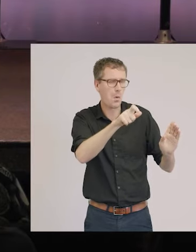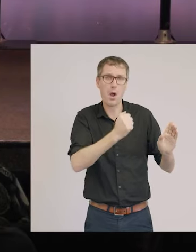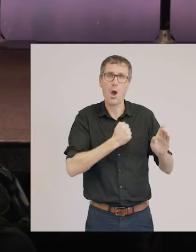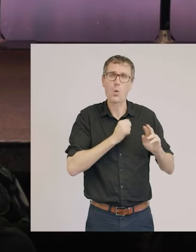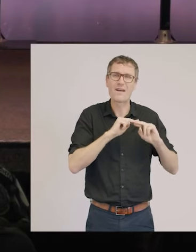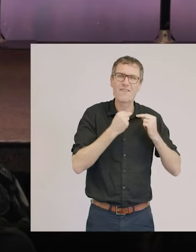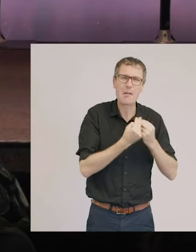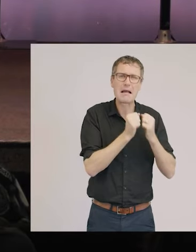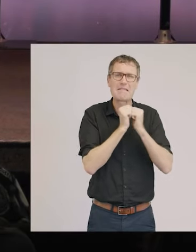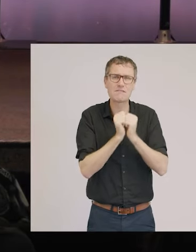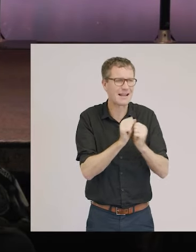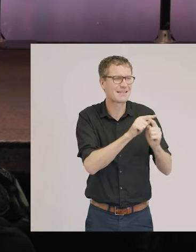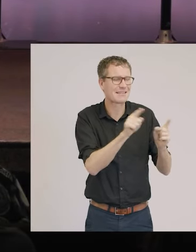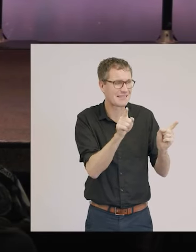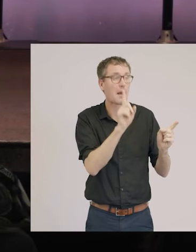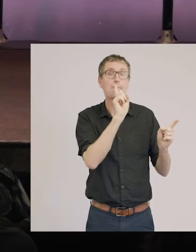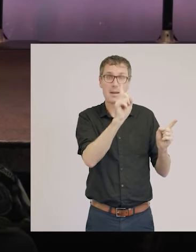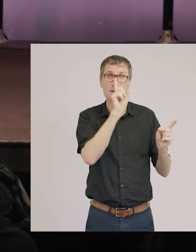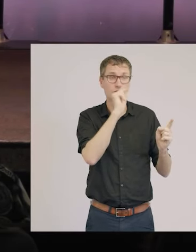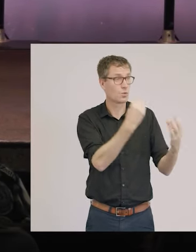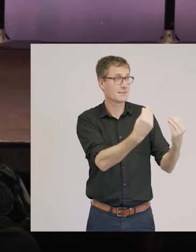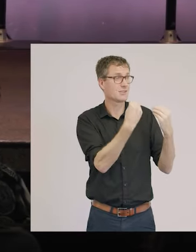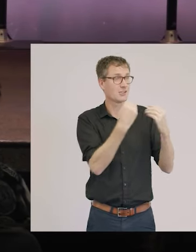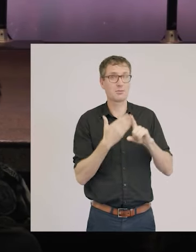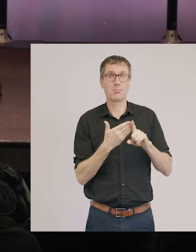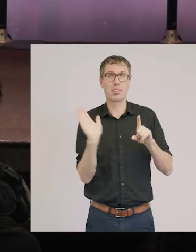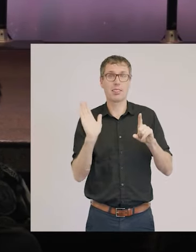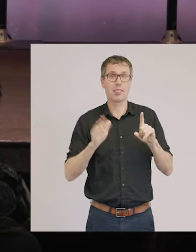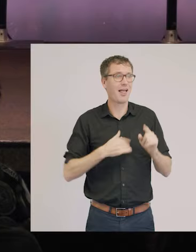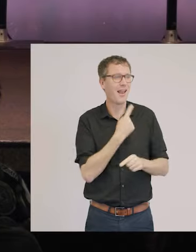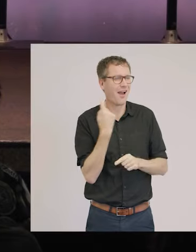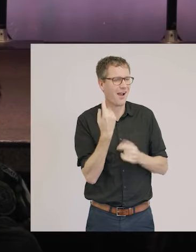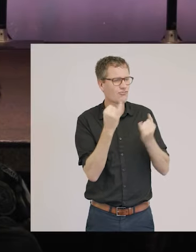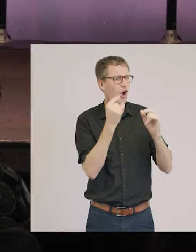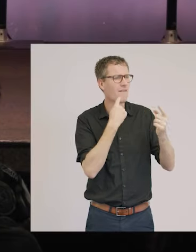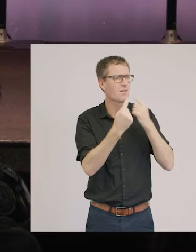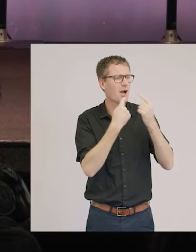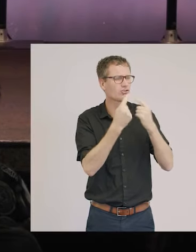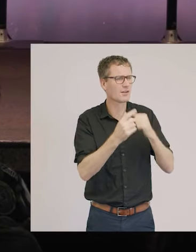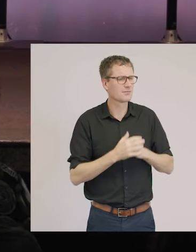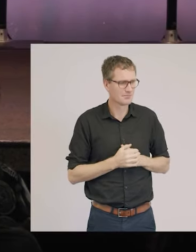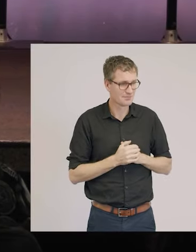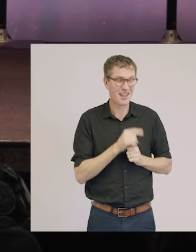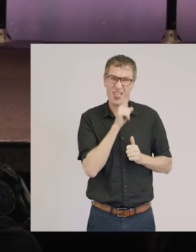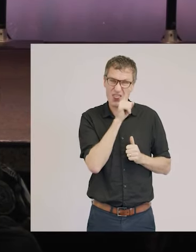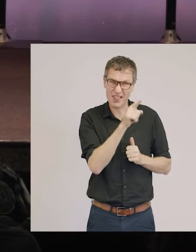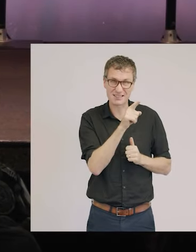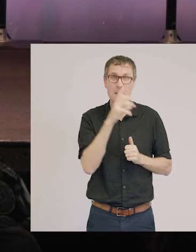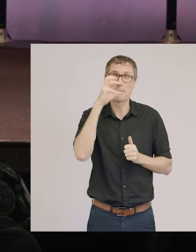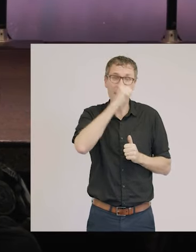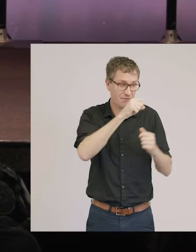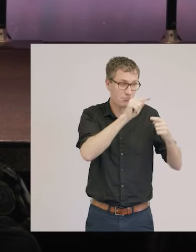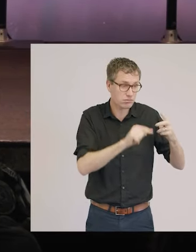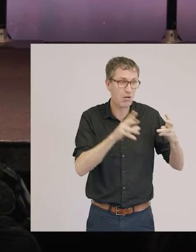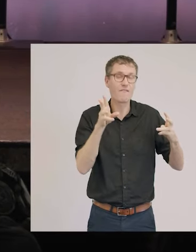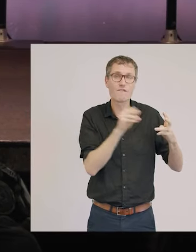be wonderful people, they may be family, they may be friends, but it doesn't stop the fact that they will be teaching you a lie. Doctrines